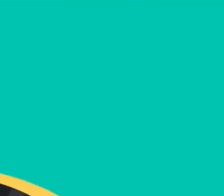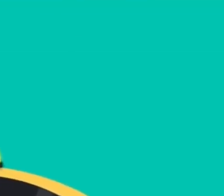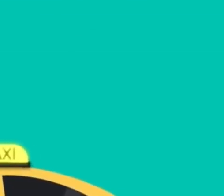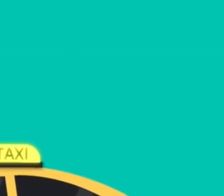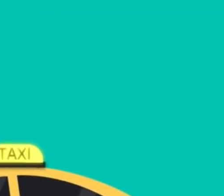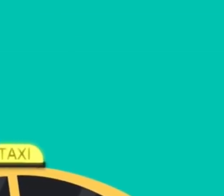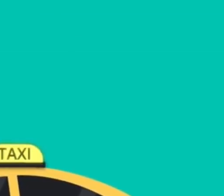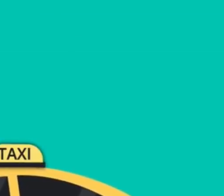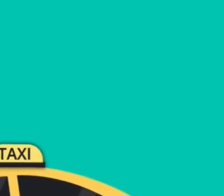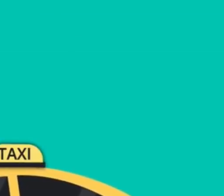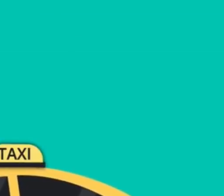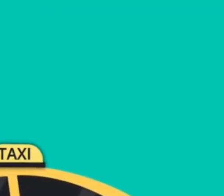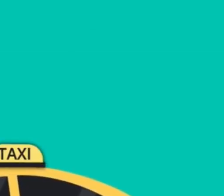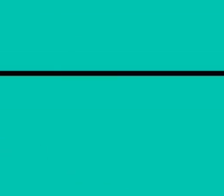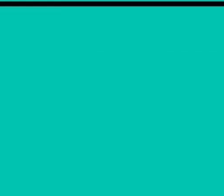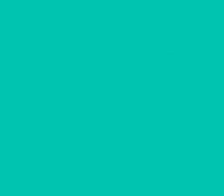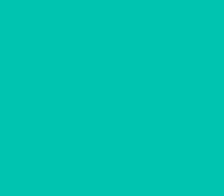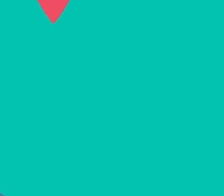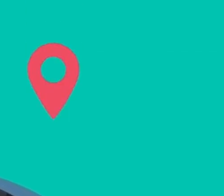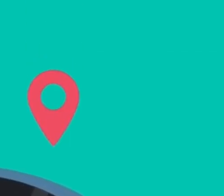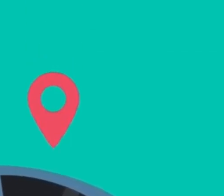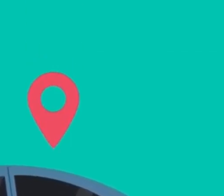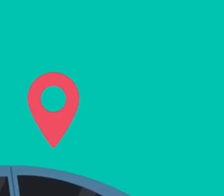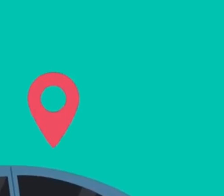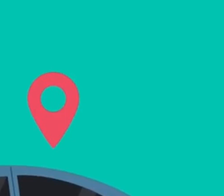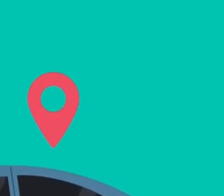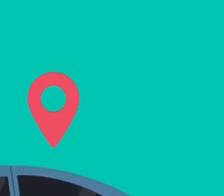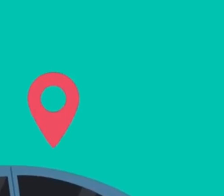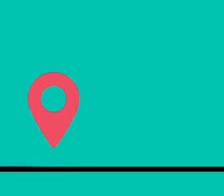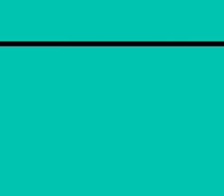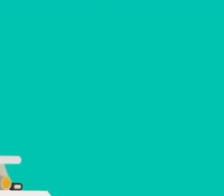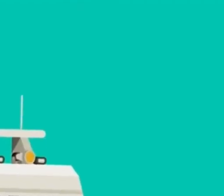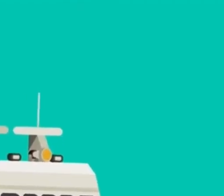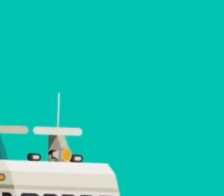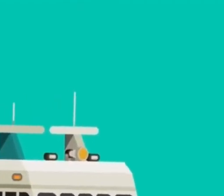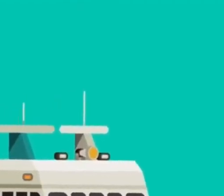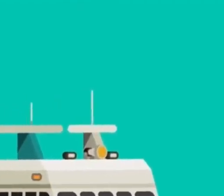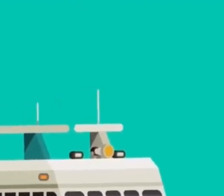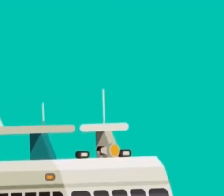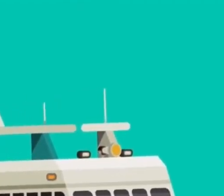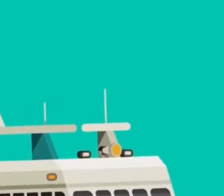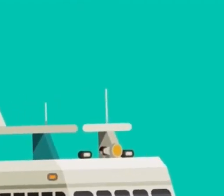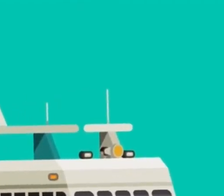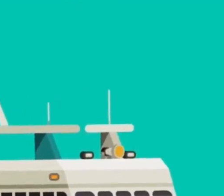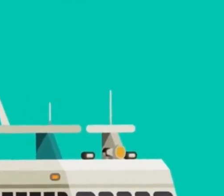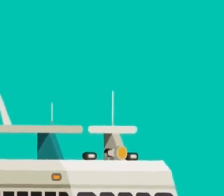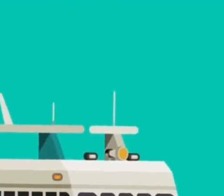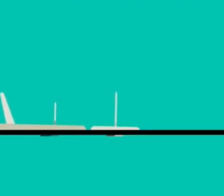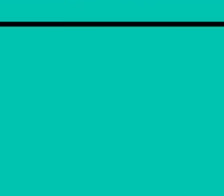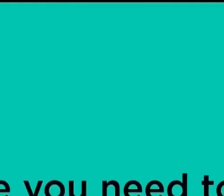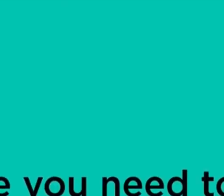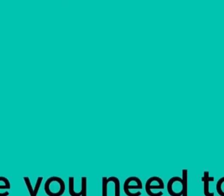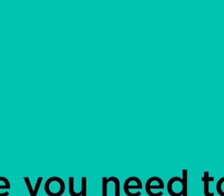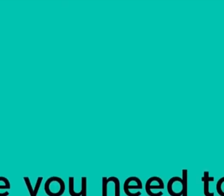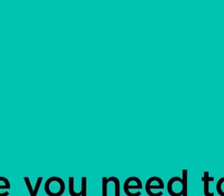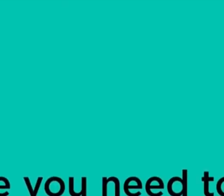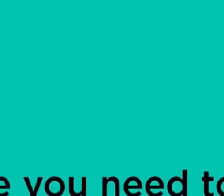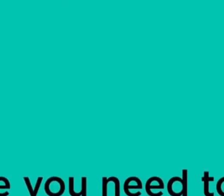29 itself to, you know, come up with a suggested plan or course of action. So I can tell you that we